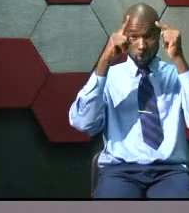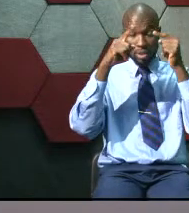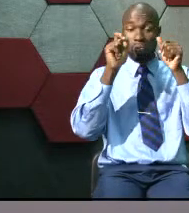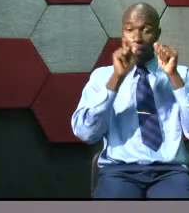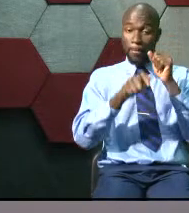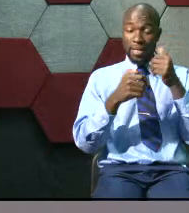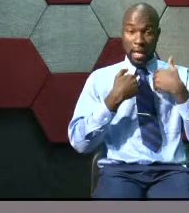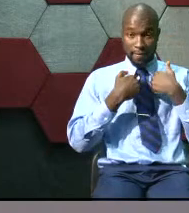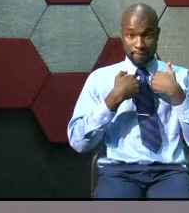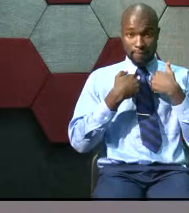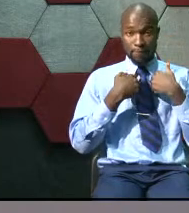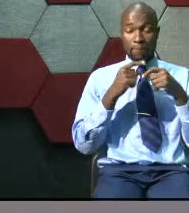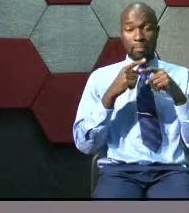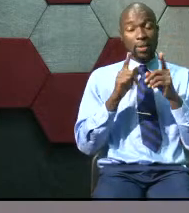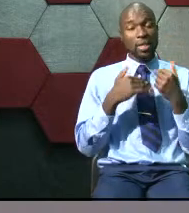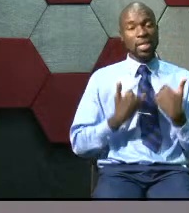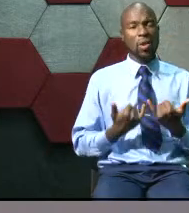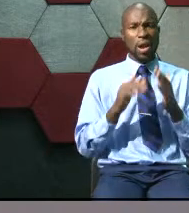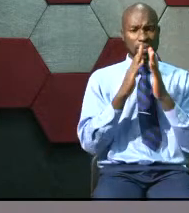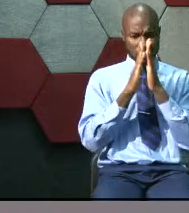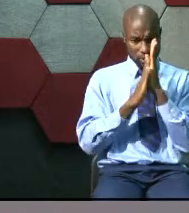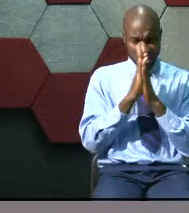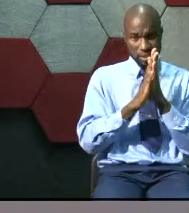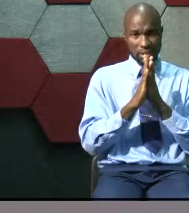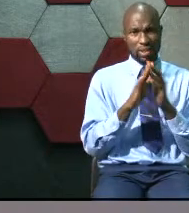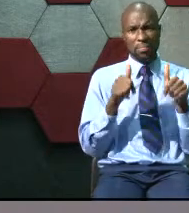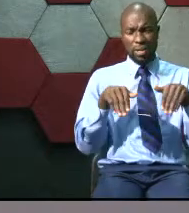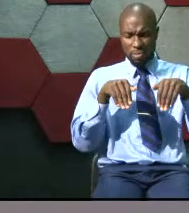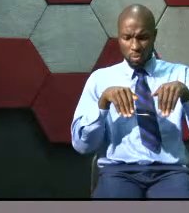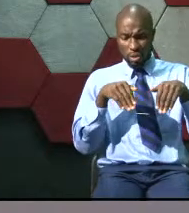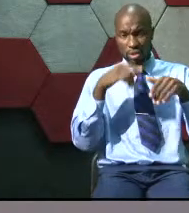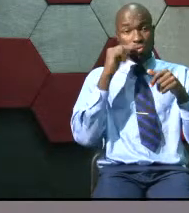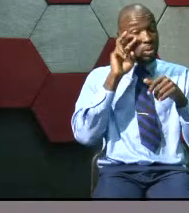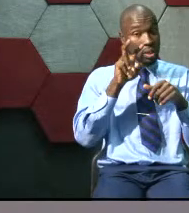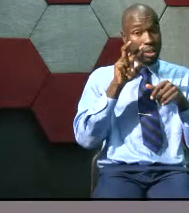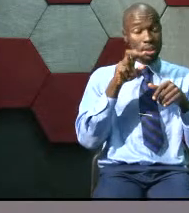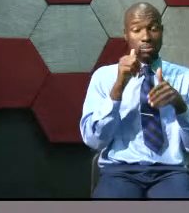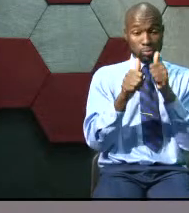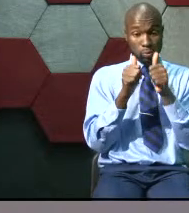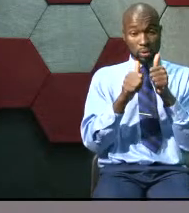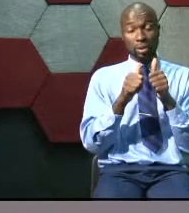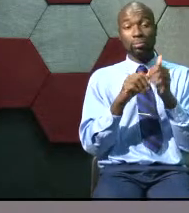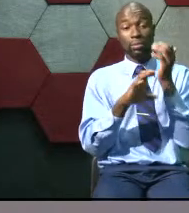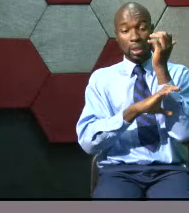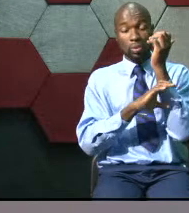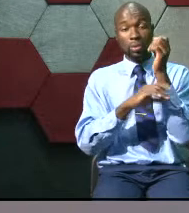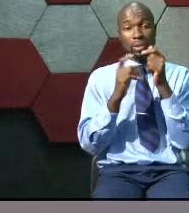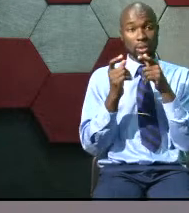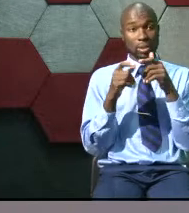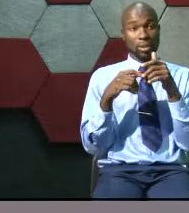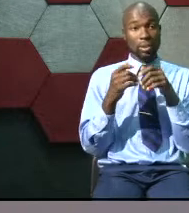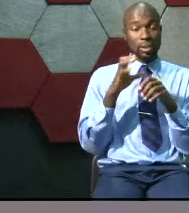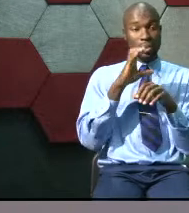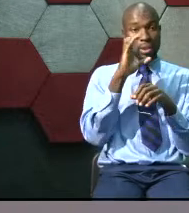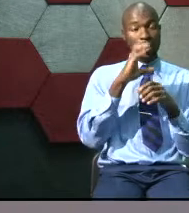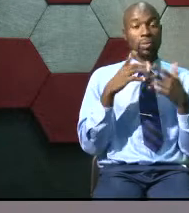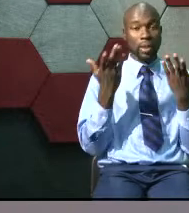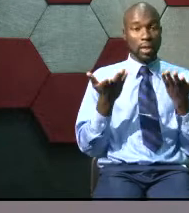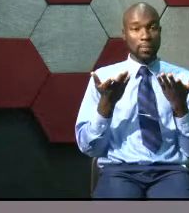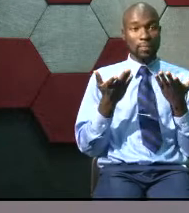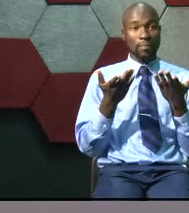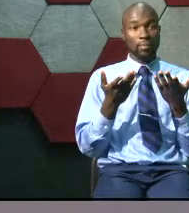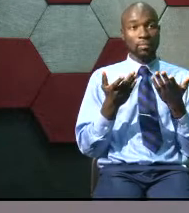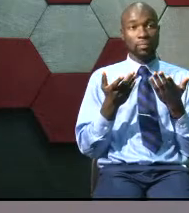biggest size. So I'm excited. I can't wait to see which county they come from and when we can get to visit them for them to receive their